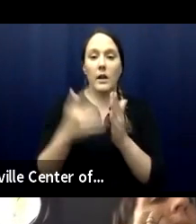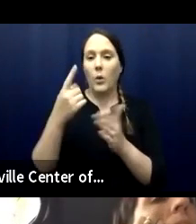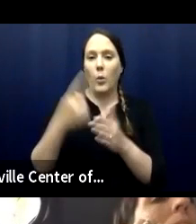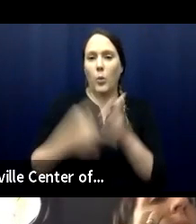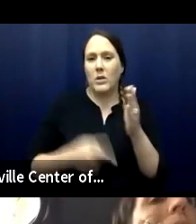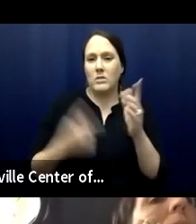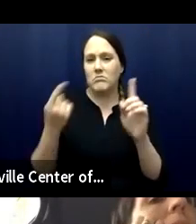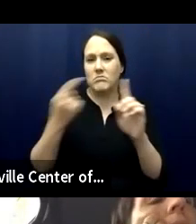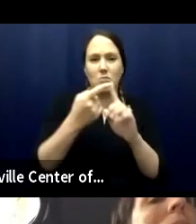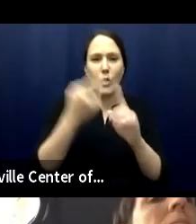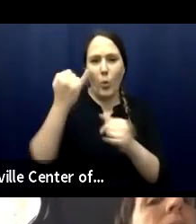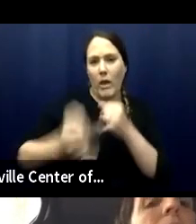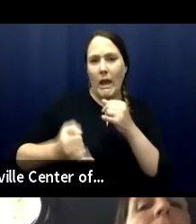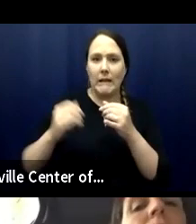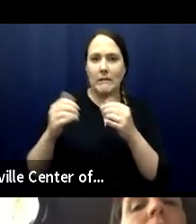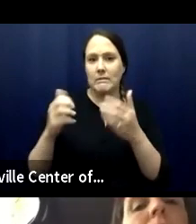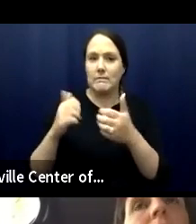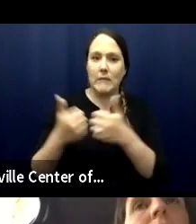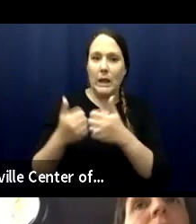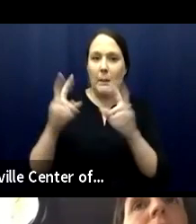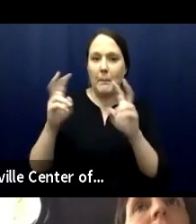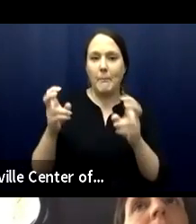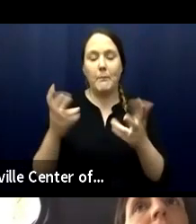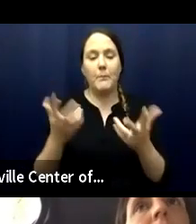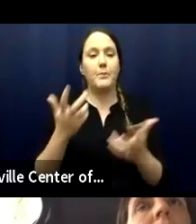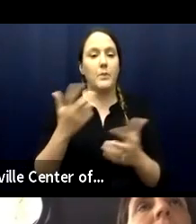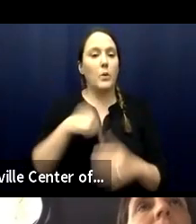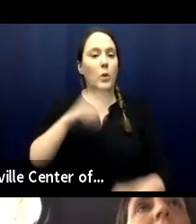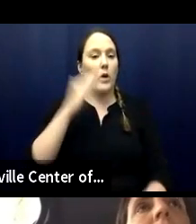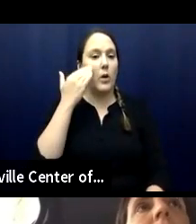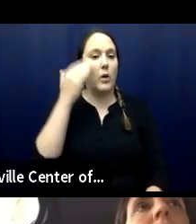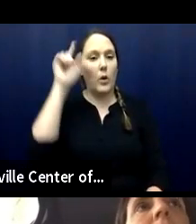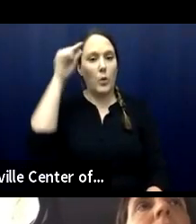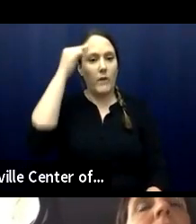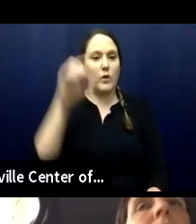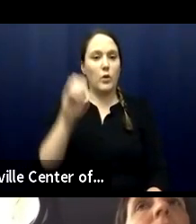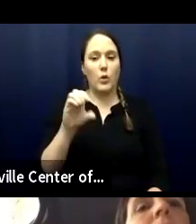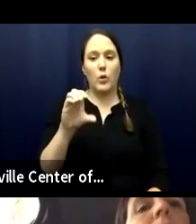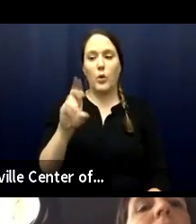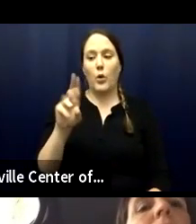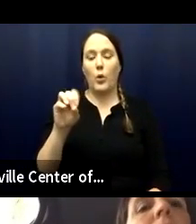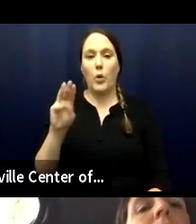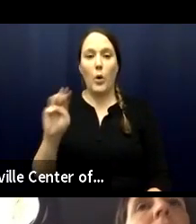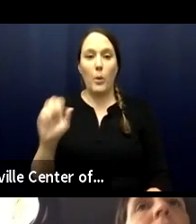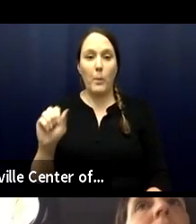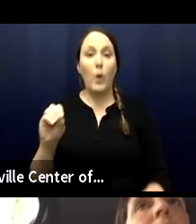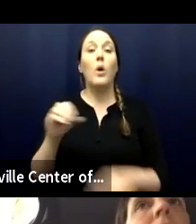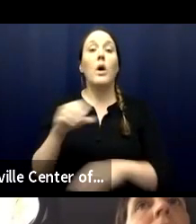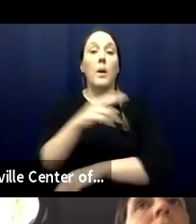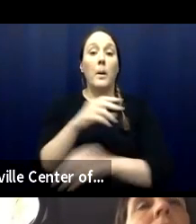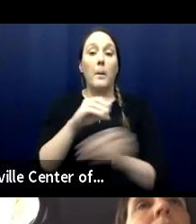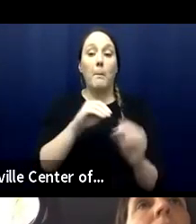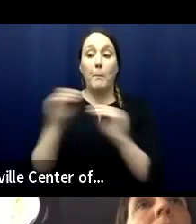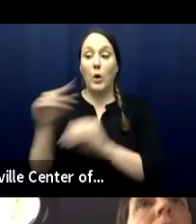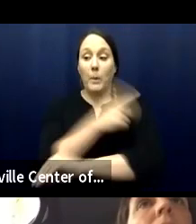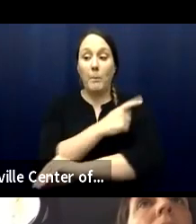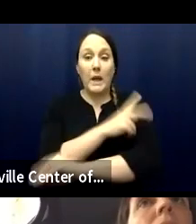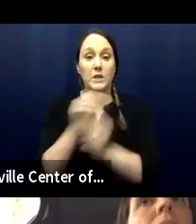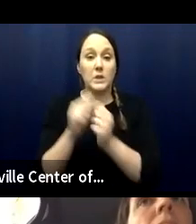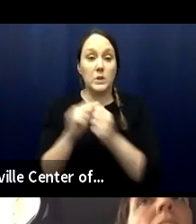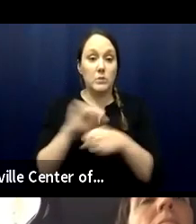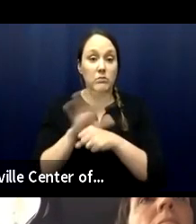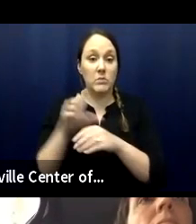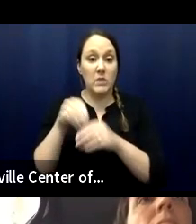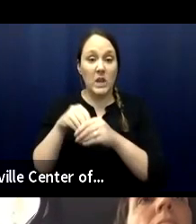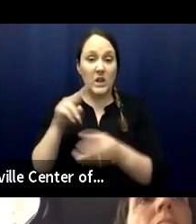here? We all know that Governor Cuomo in New York put patients with the COVID virus in the nursing homes. And for what